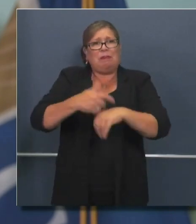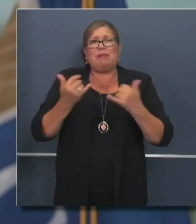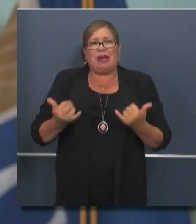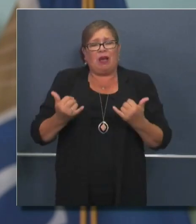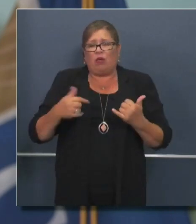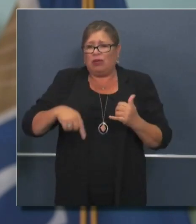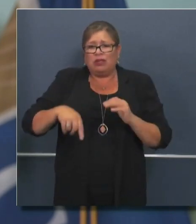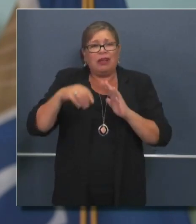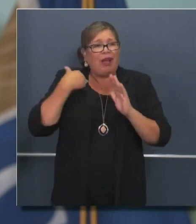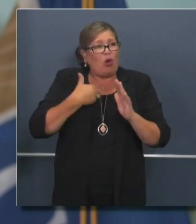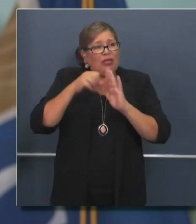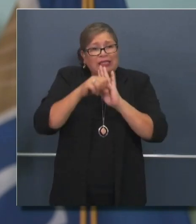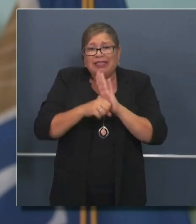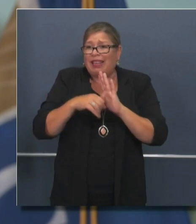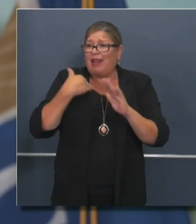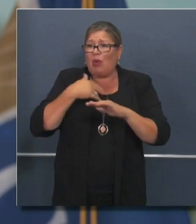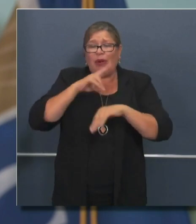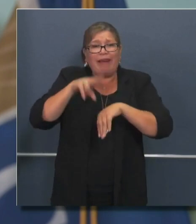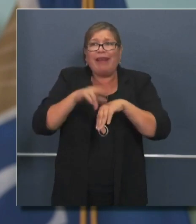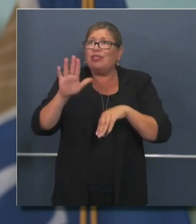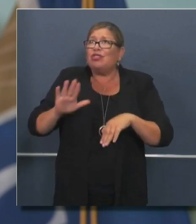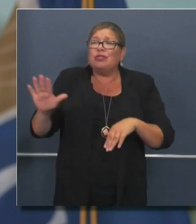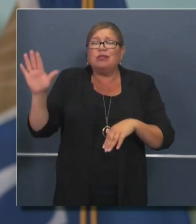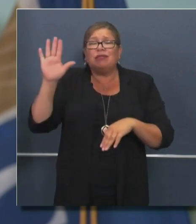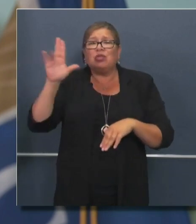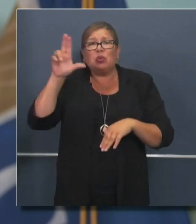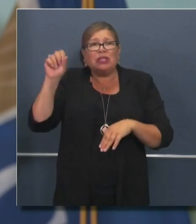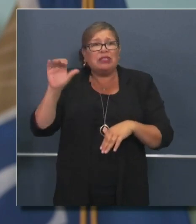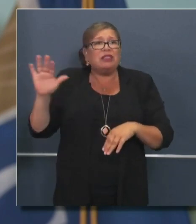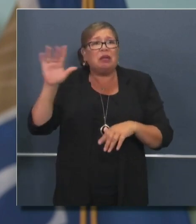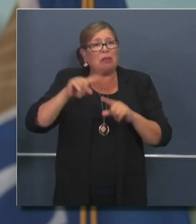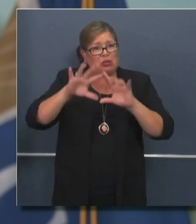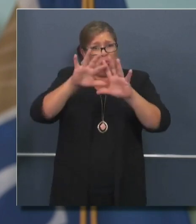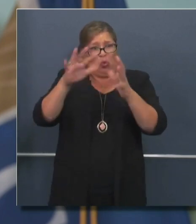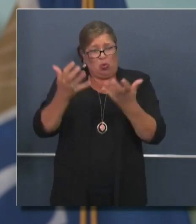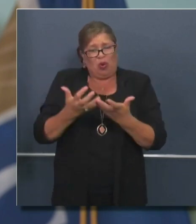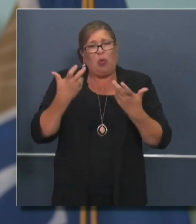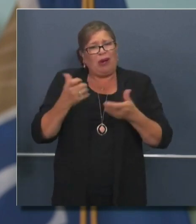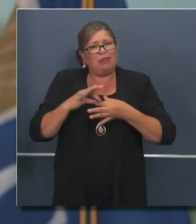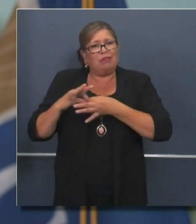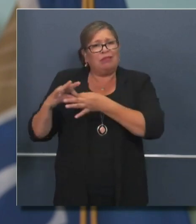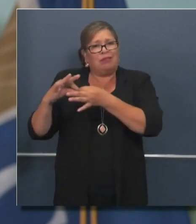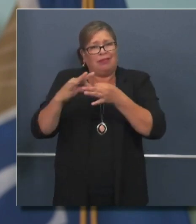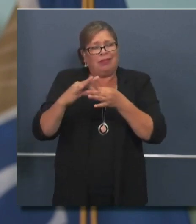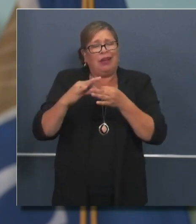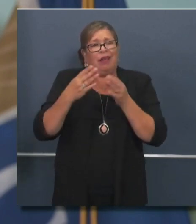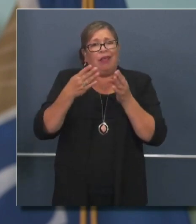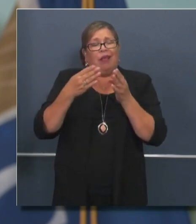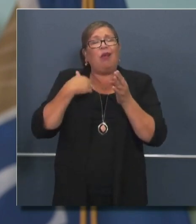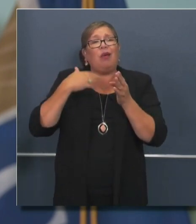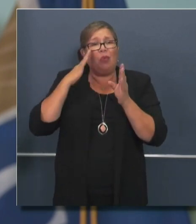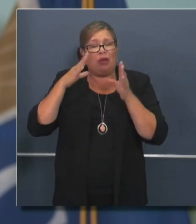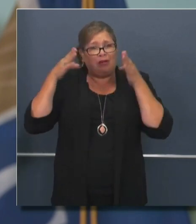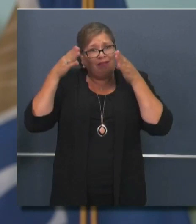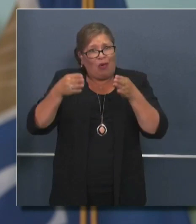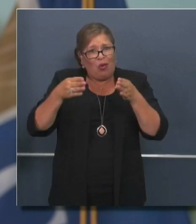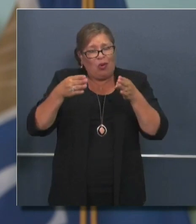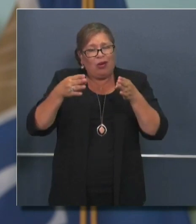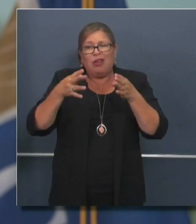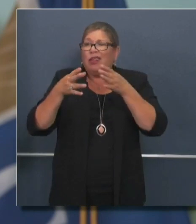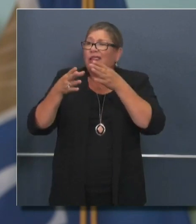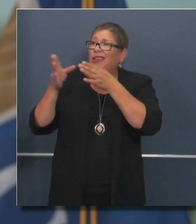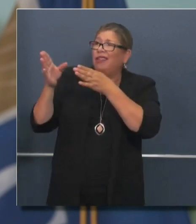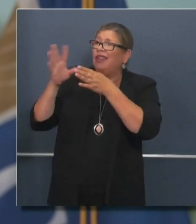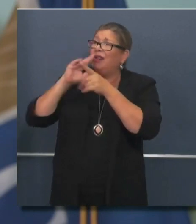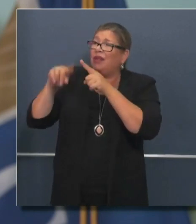state, nation, the world, collectively we're trying to build, that's the spirit to which I will engage in conversation and debate with and about the